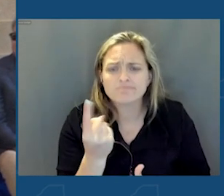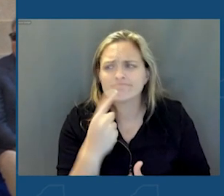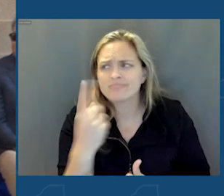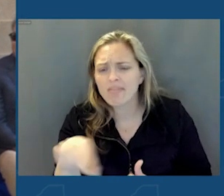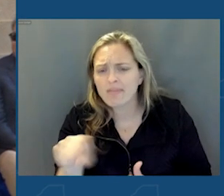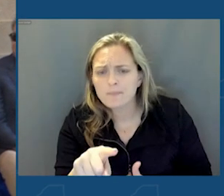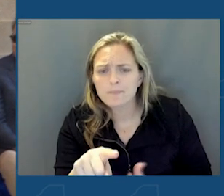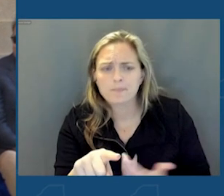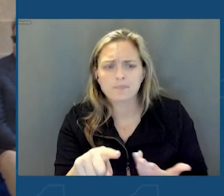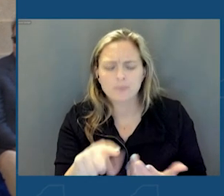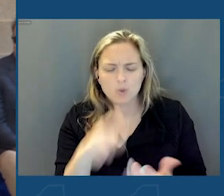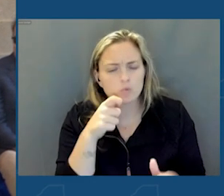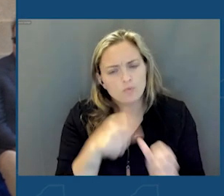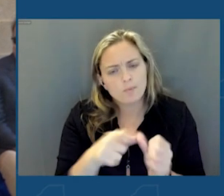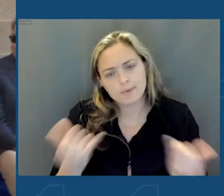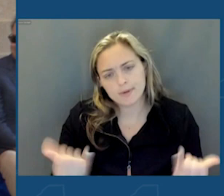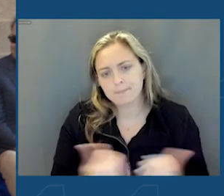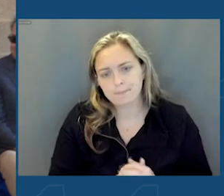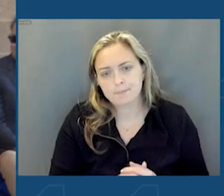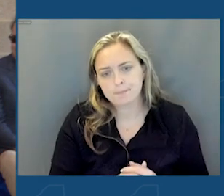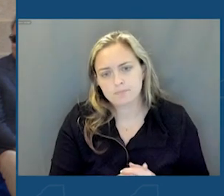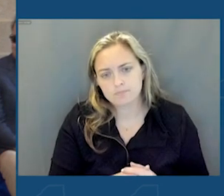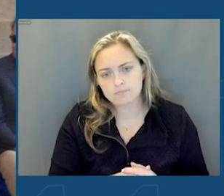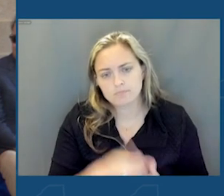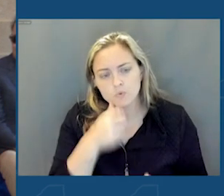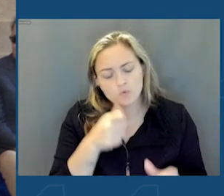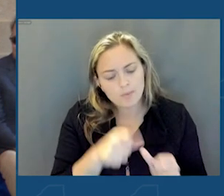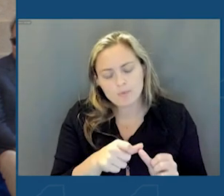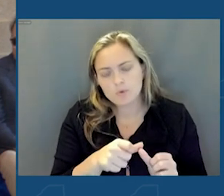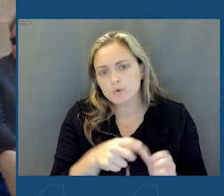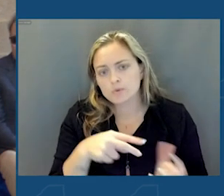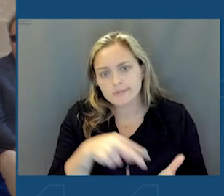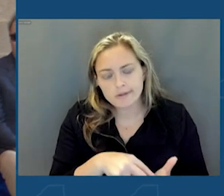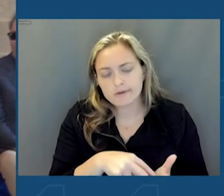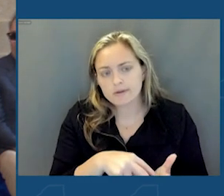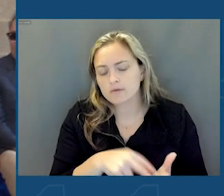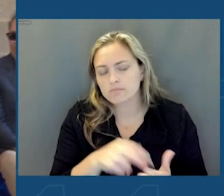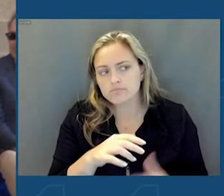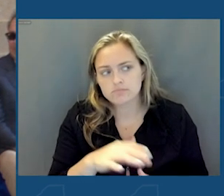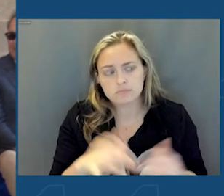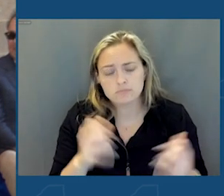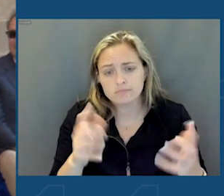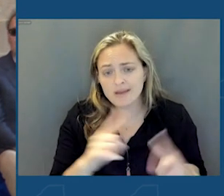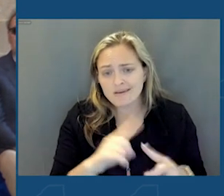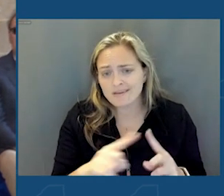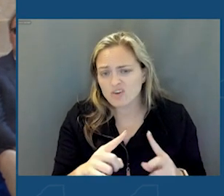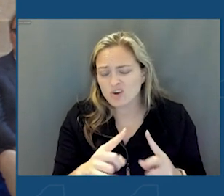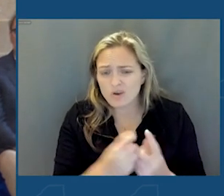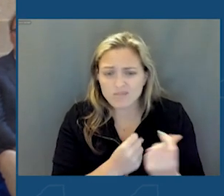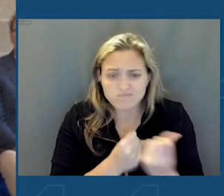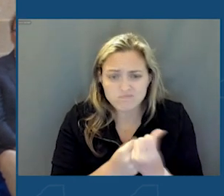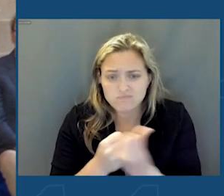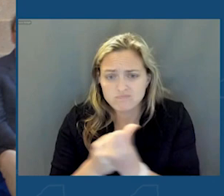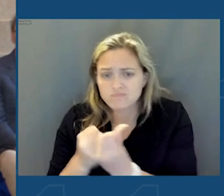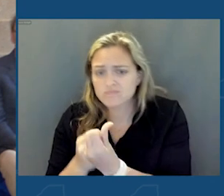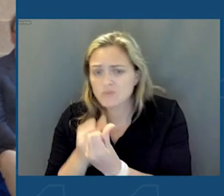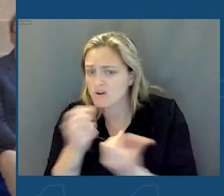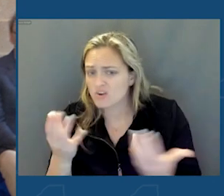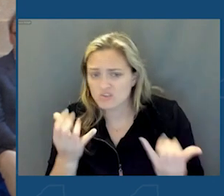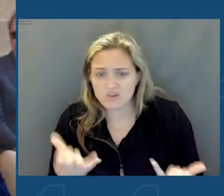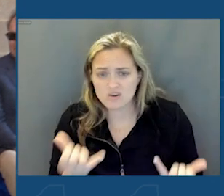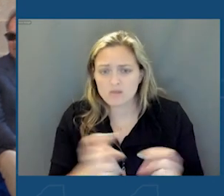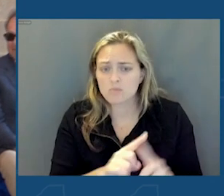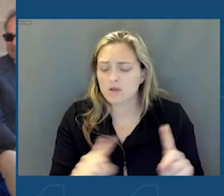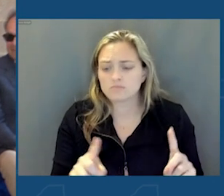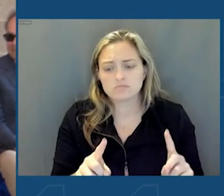that we remember today. We remember. We are standing atop so many shoulders that are not here today, but